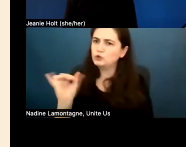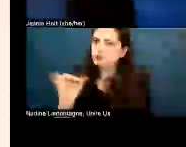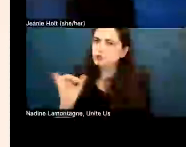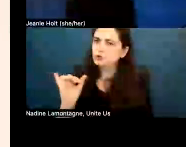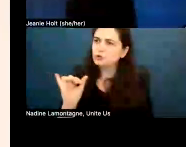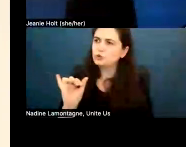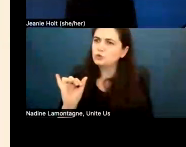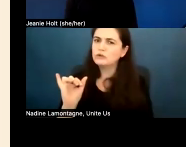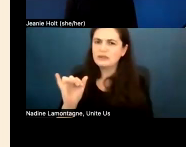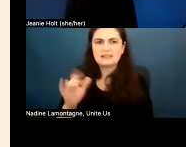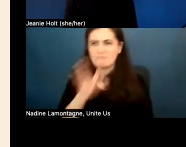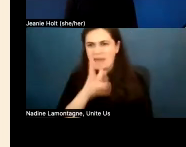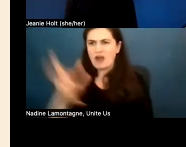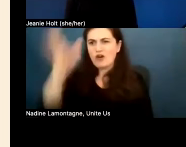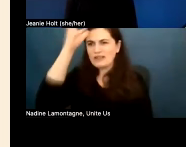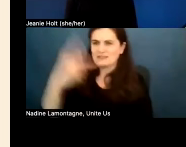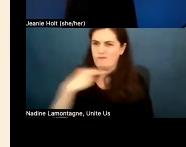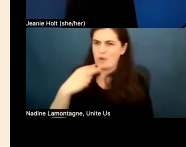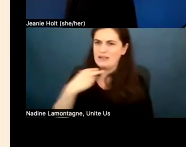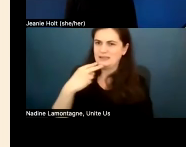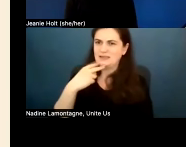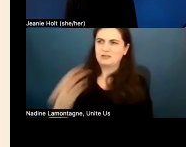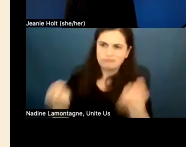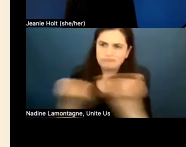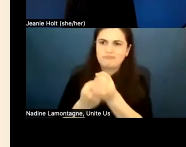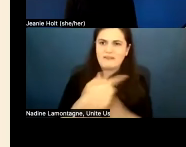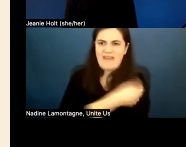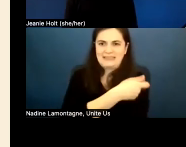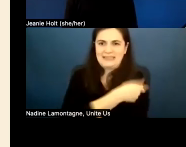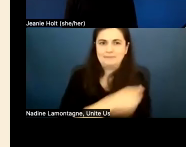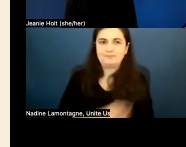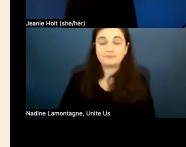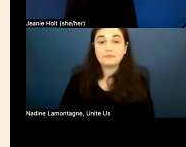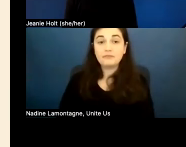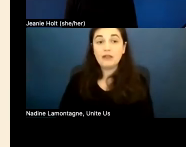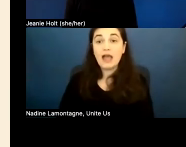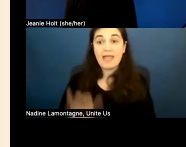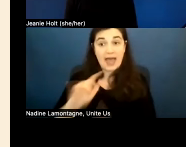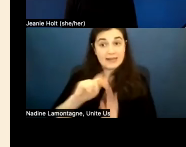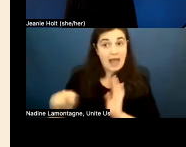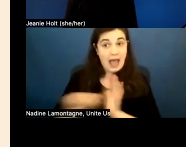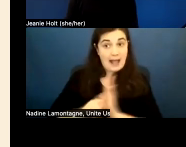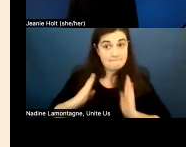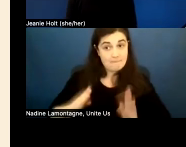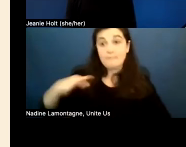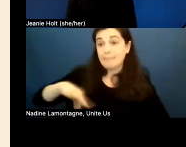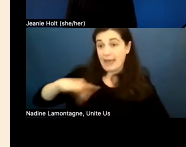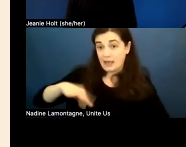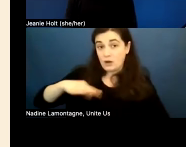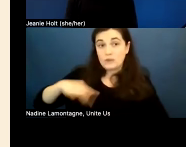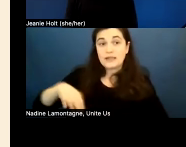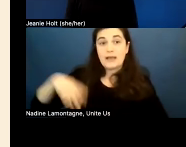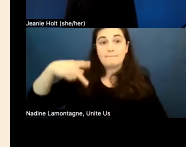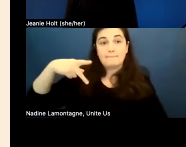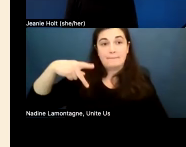parent voice. So at the time, the state of outbreaks in Maine was a pertussis leader.